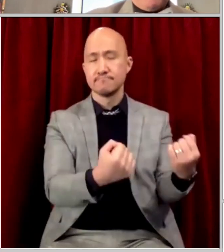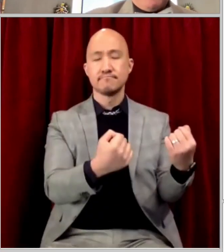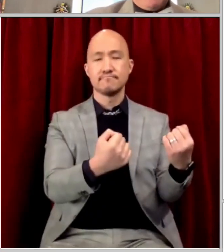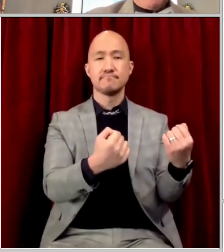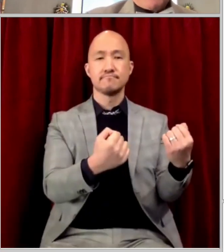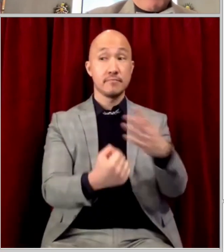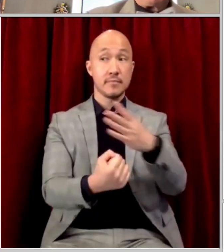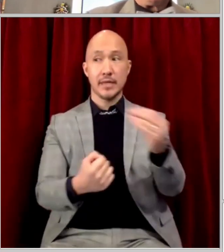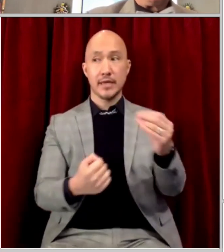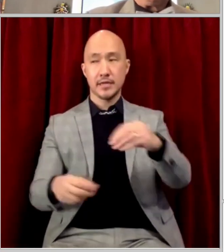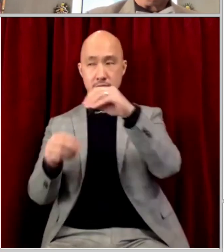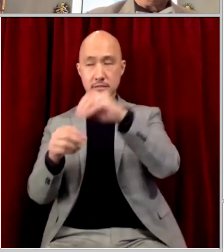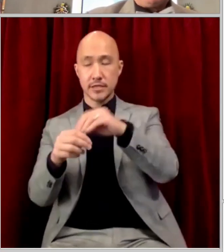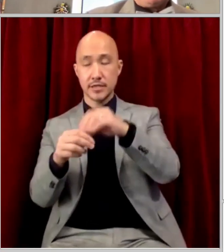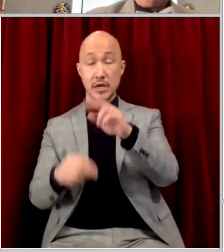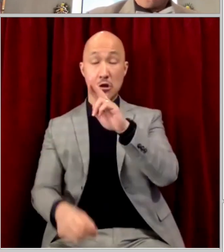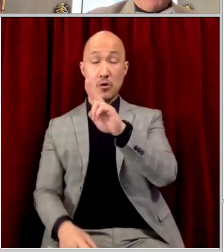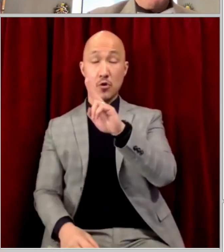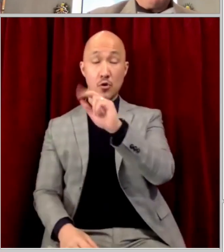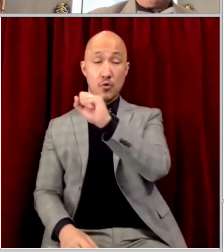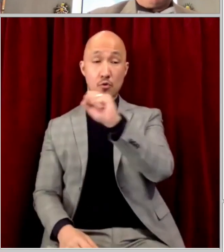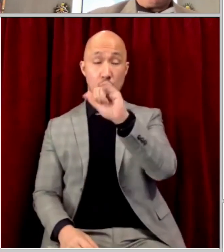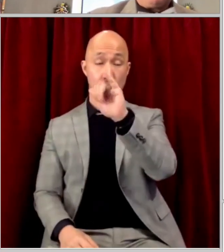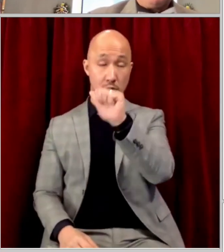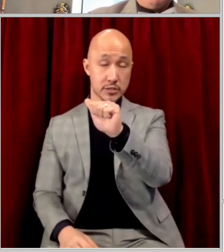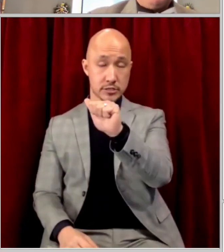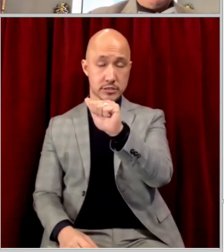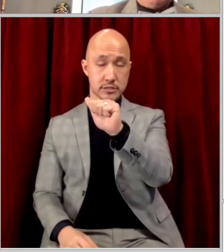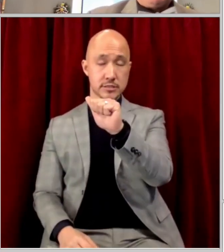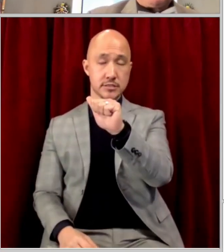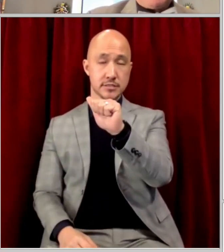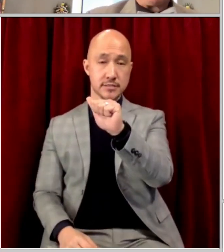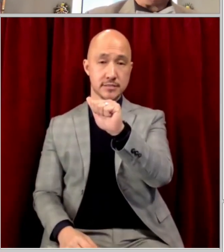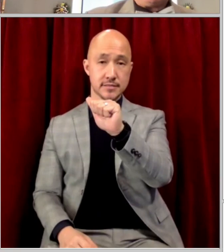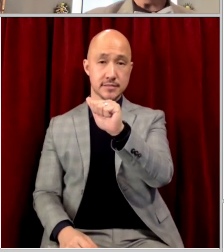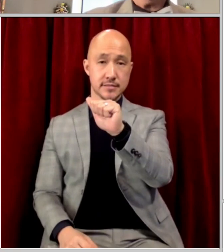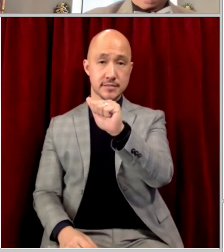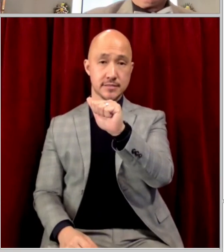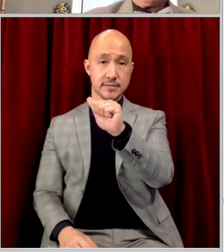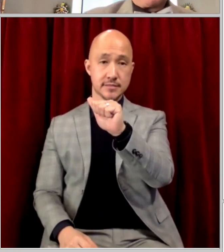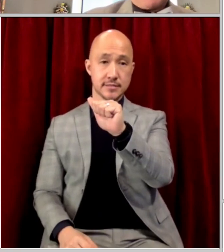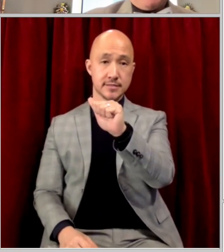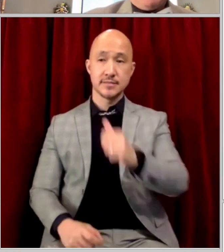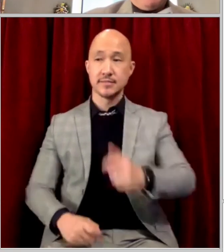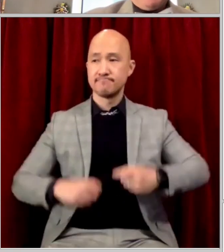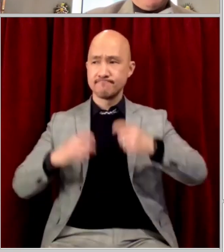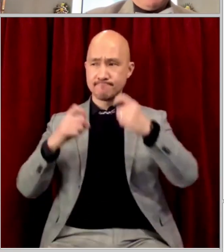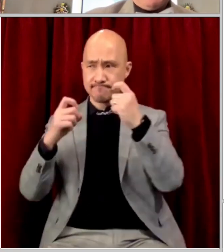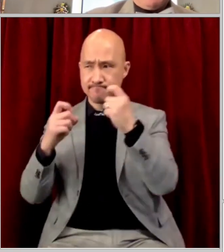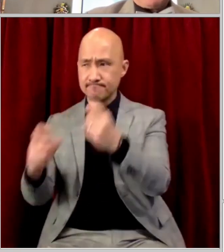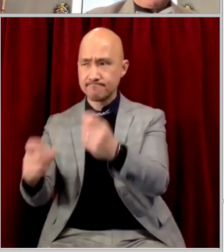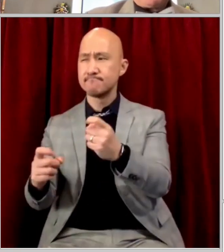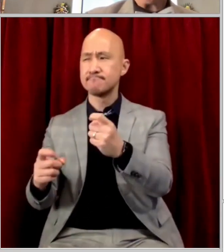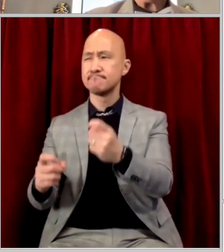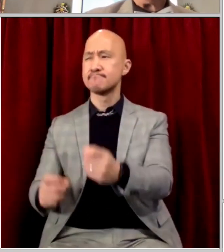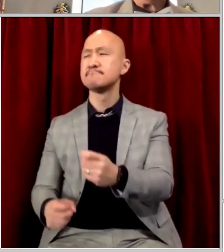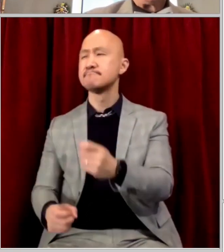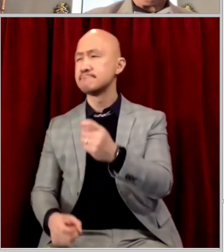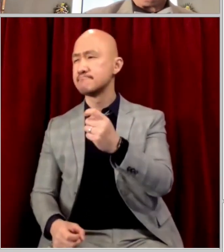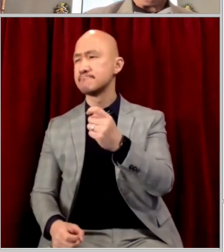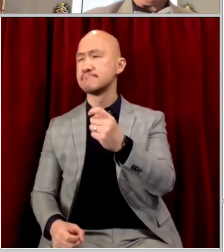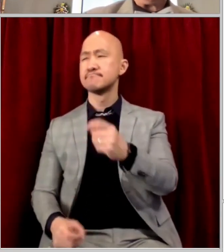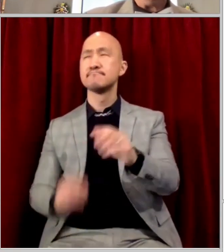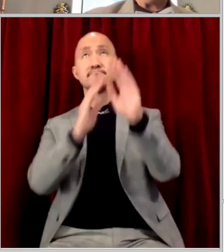Russia, strengthen them, embolden them to let their lights shine so that others